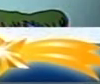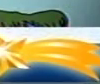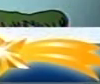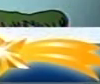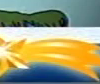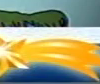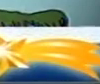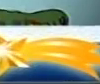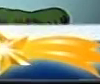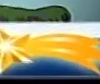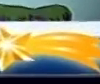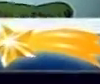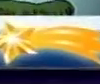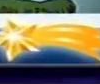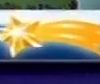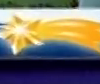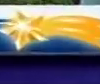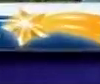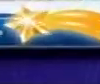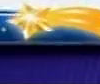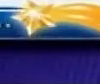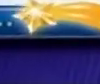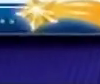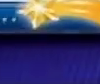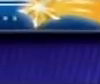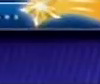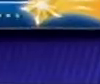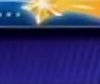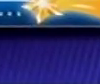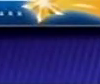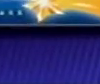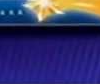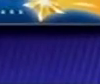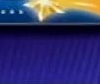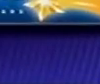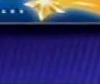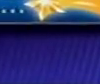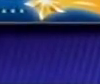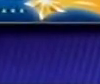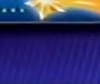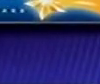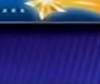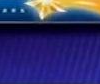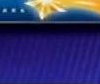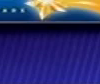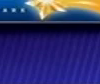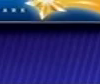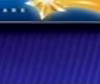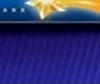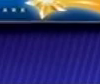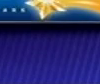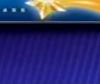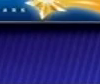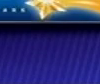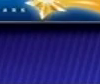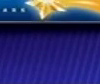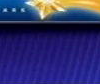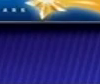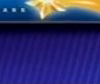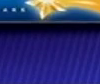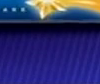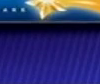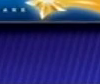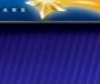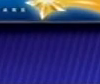for me and you, that Jesus have warned us, we will watch out because